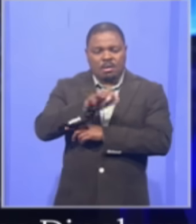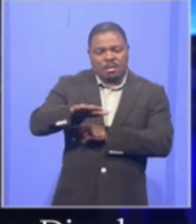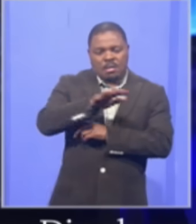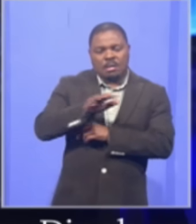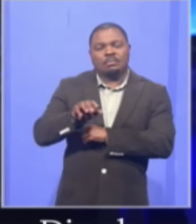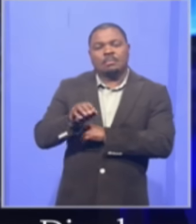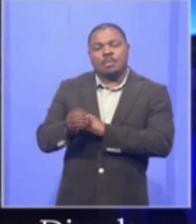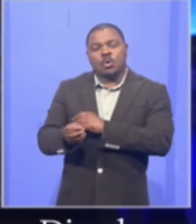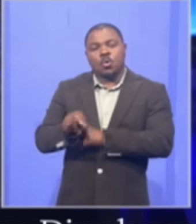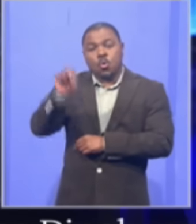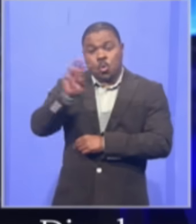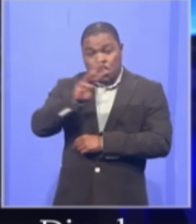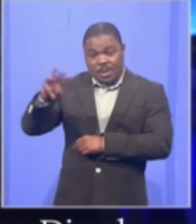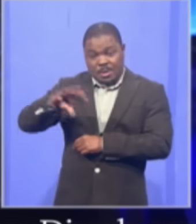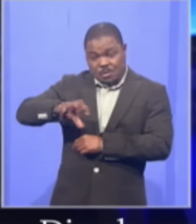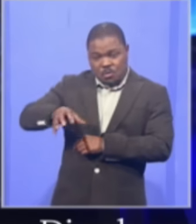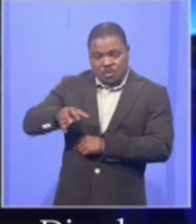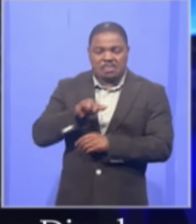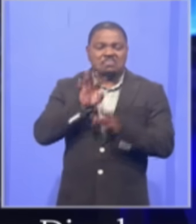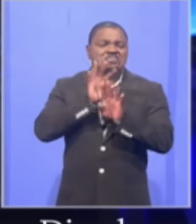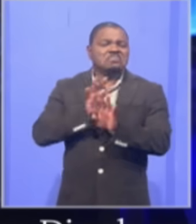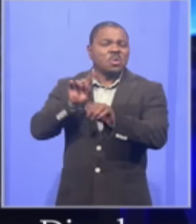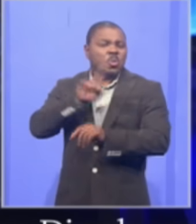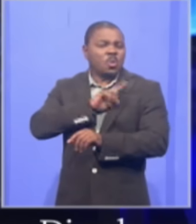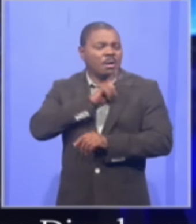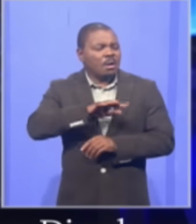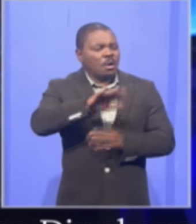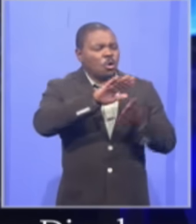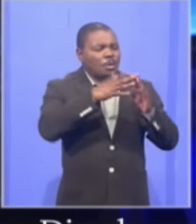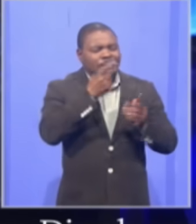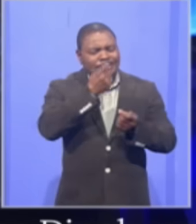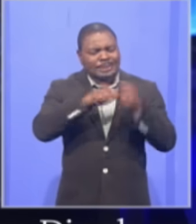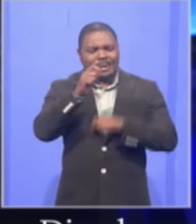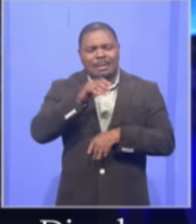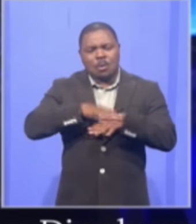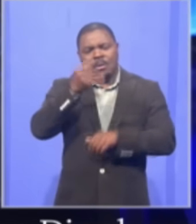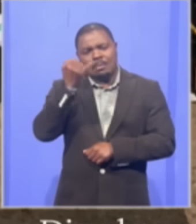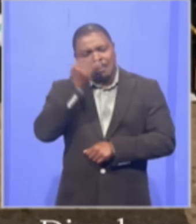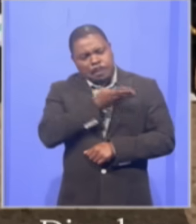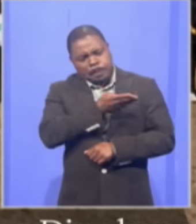ba wantile kgahlano le thekiso ya dithethefatsi motseng wa bona.